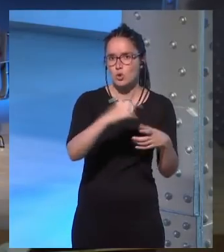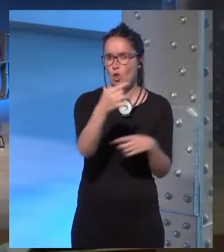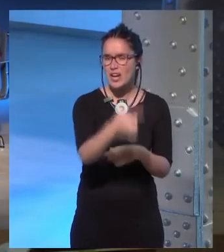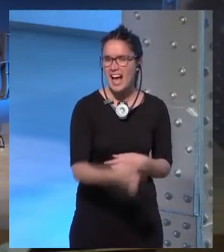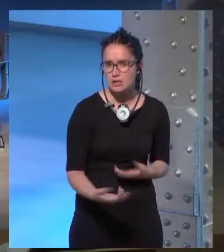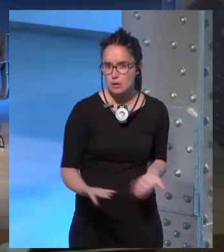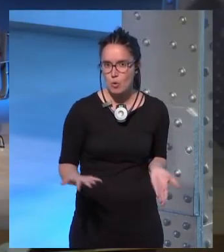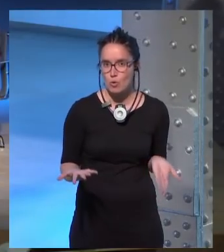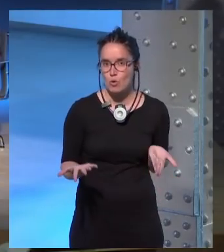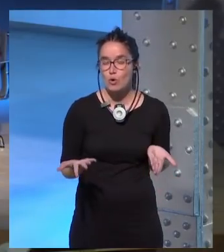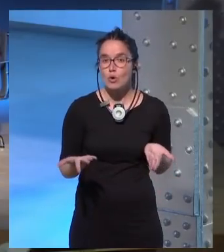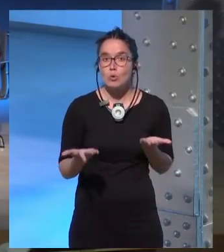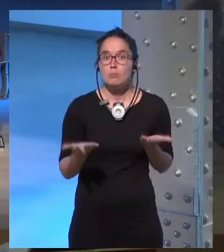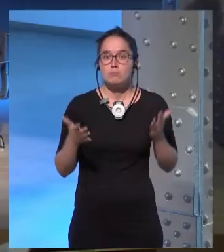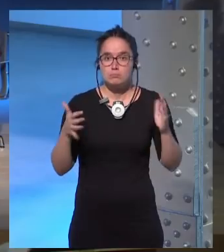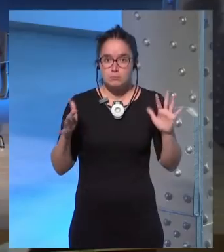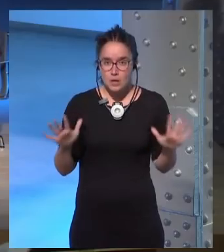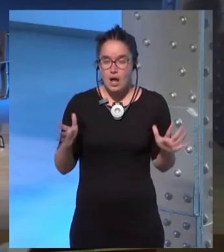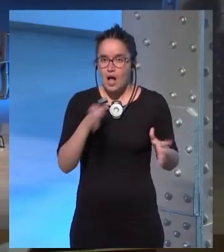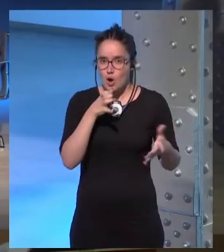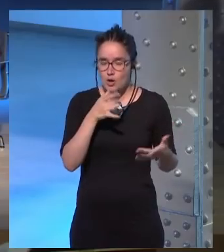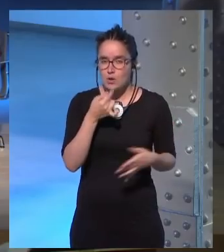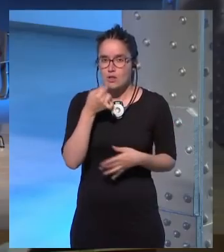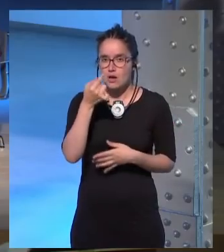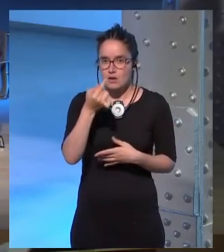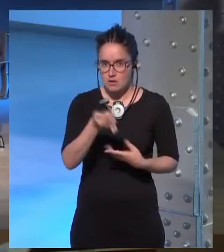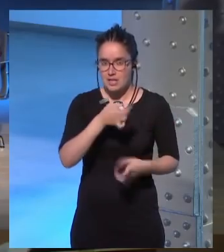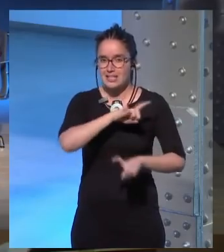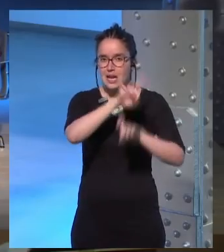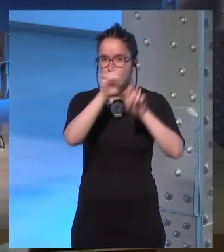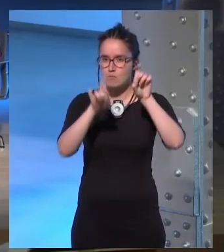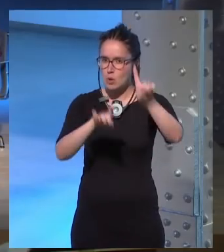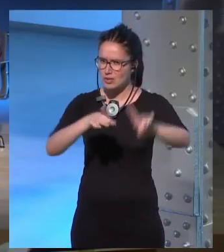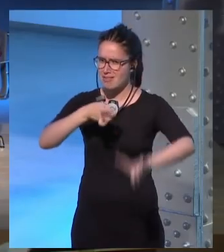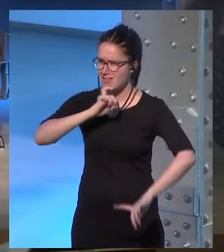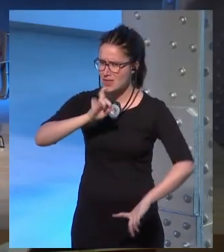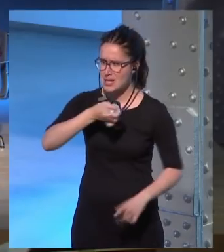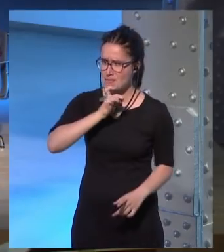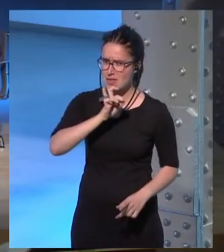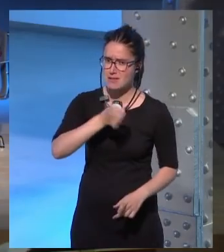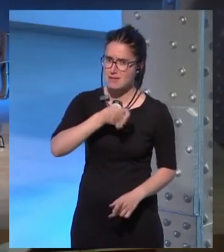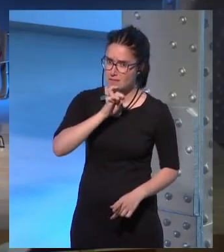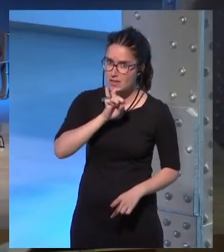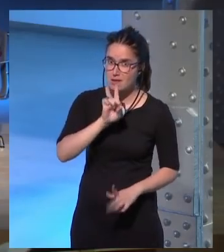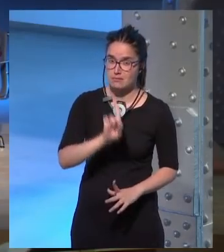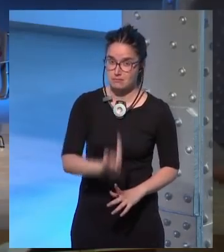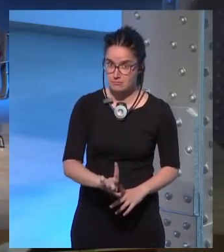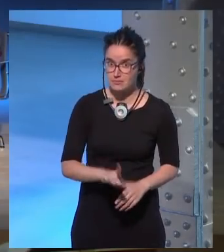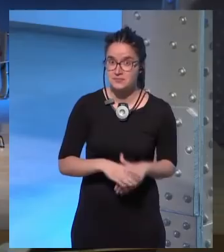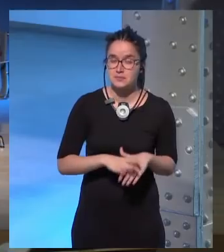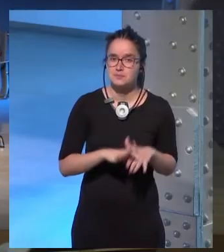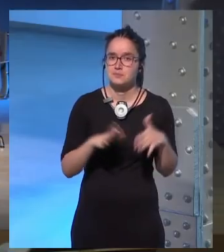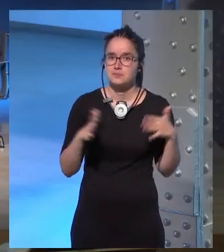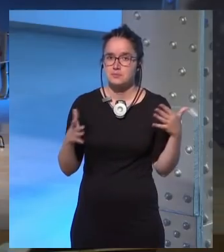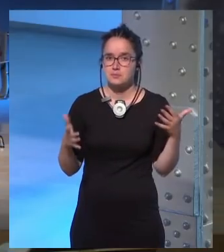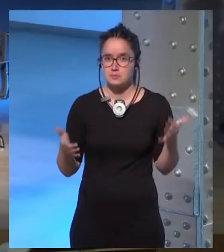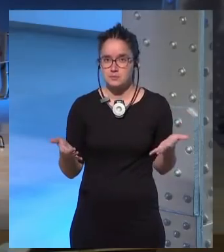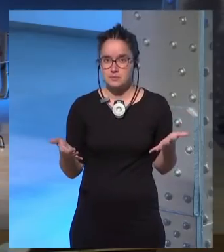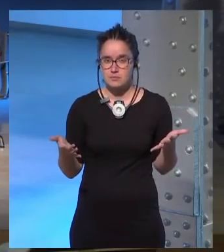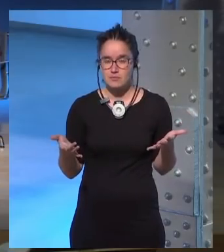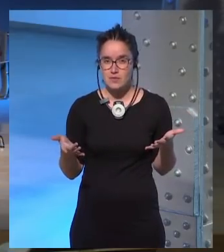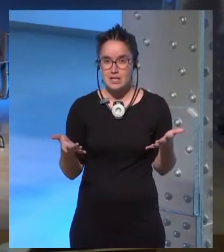have a series of negative connotations, and this is the most difficult question that I'm going to ask.